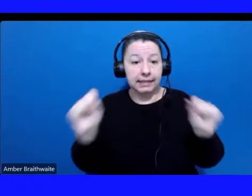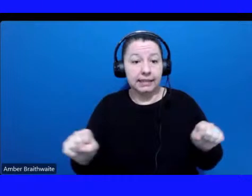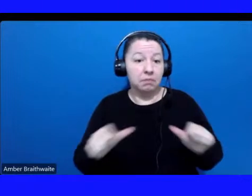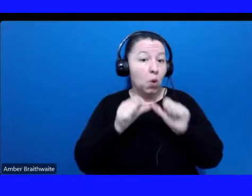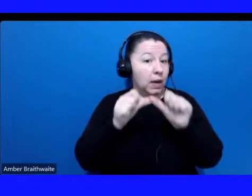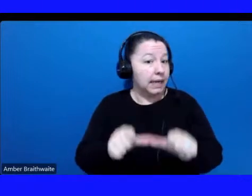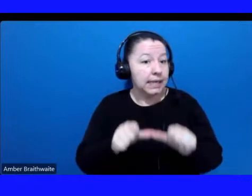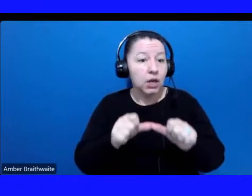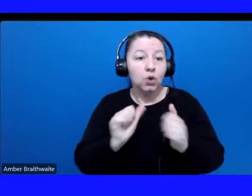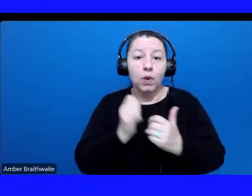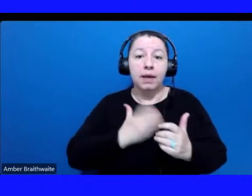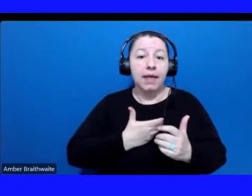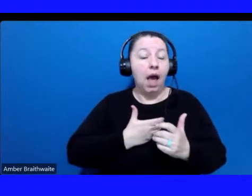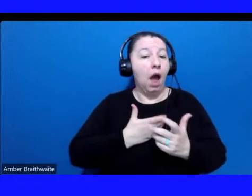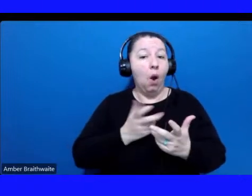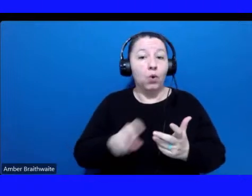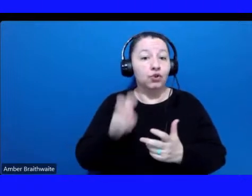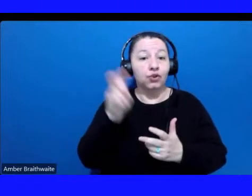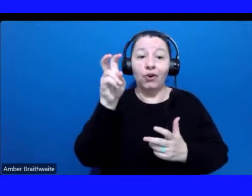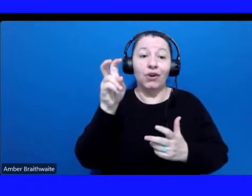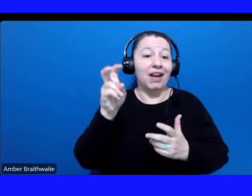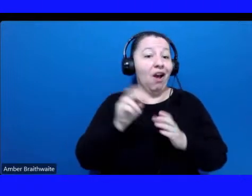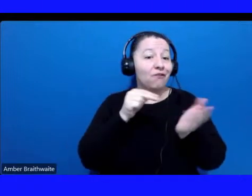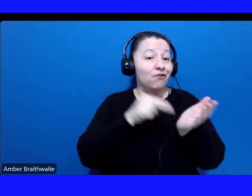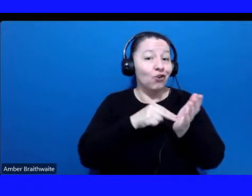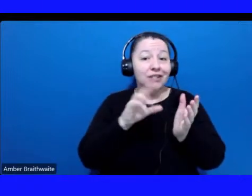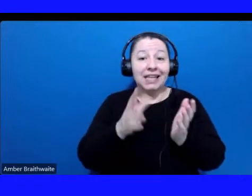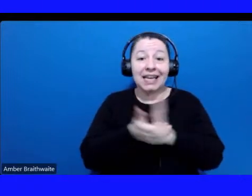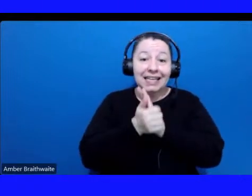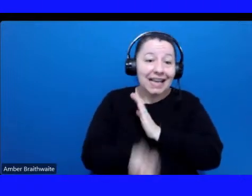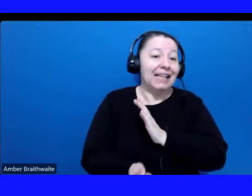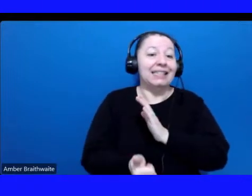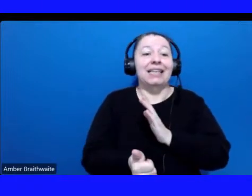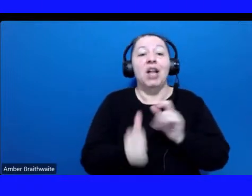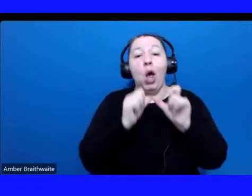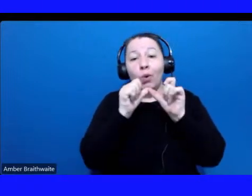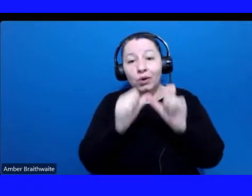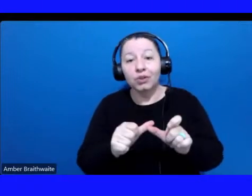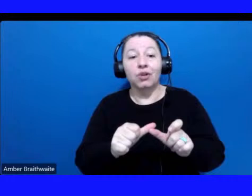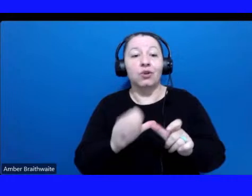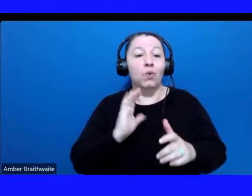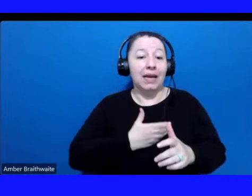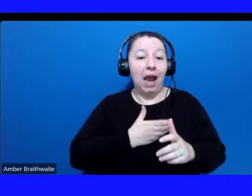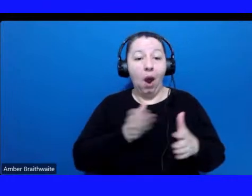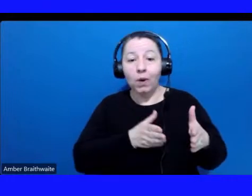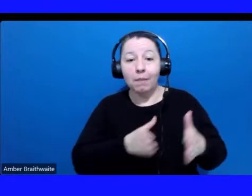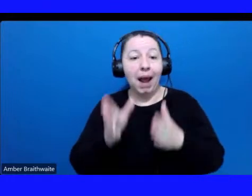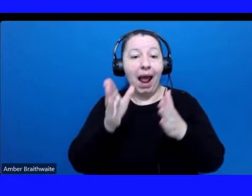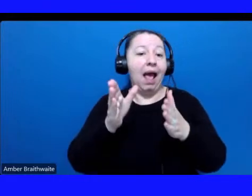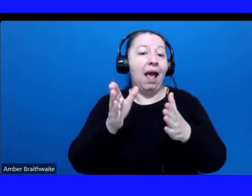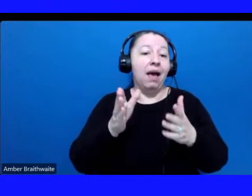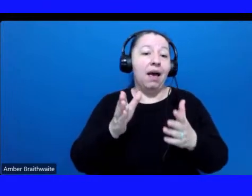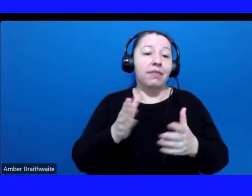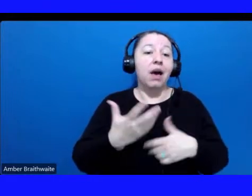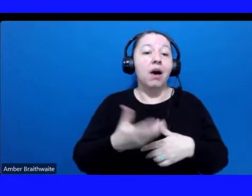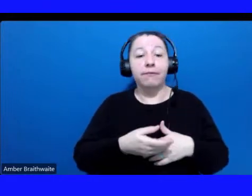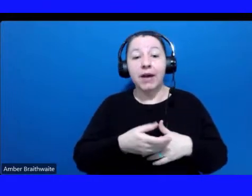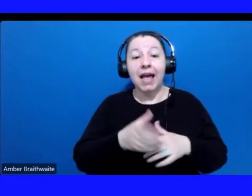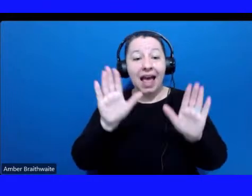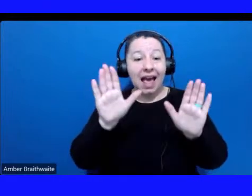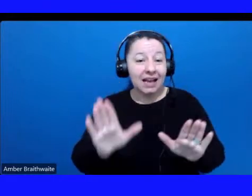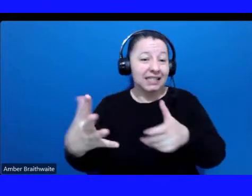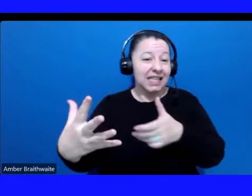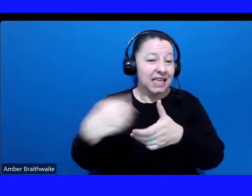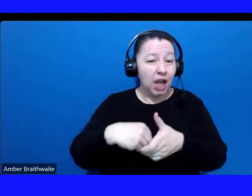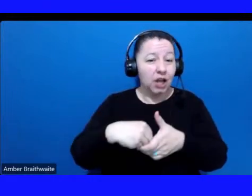just summarize, that would be super. Thank you. Sure. Good morning. It's Sanjeev Shah, Dr. Schwartz this morning. 4 very